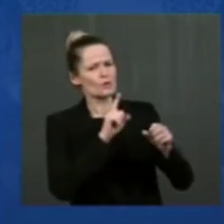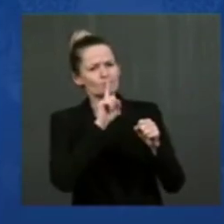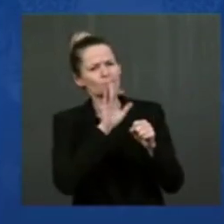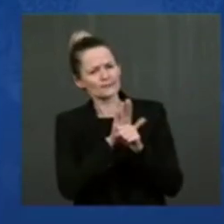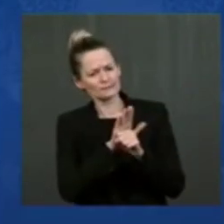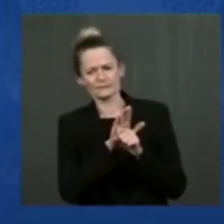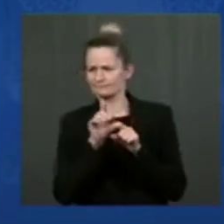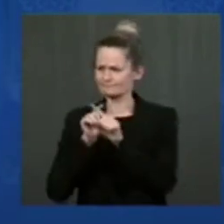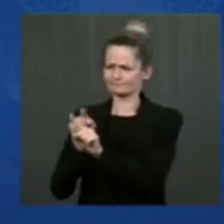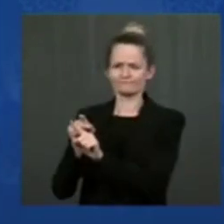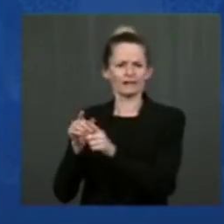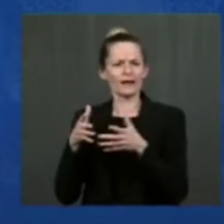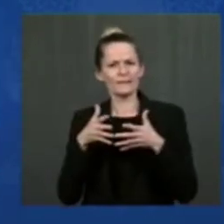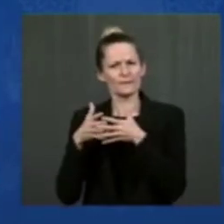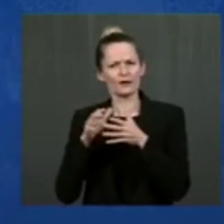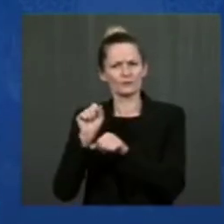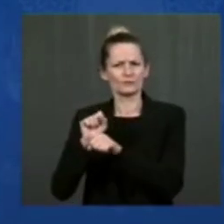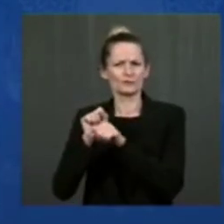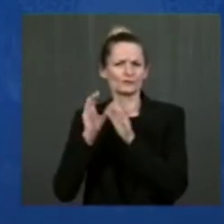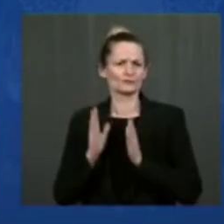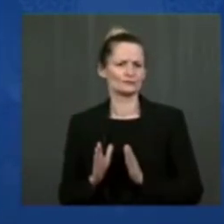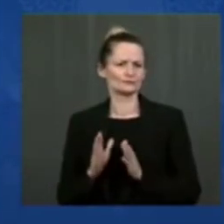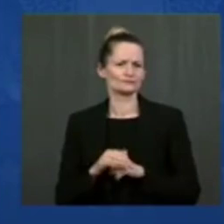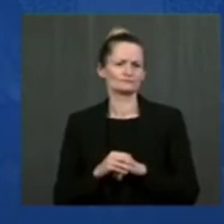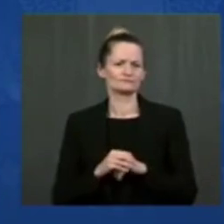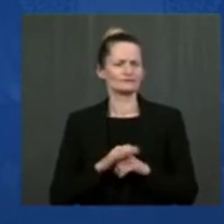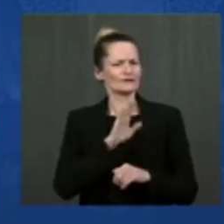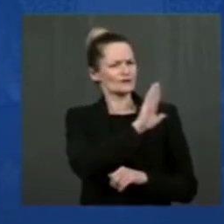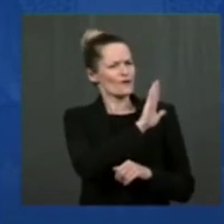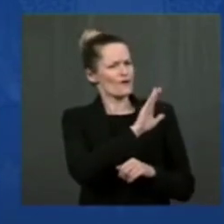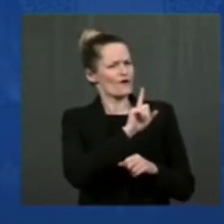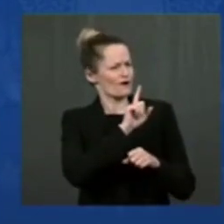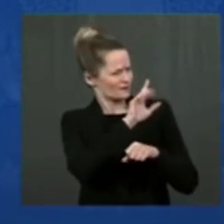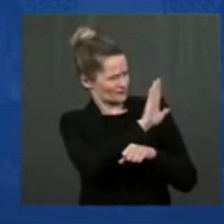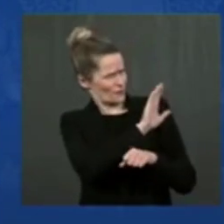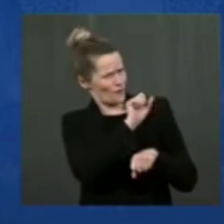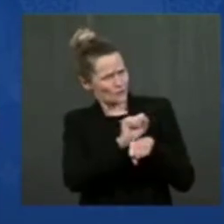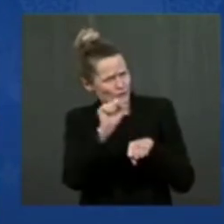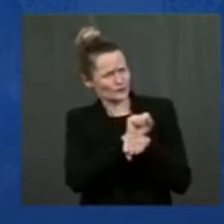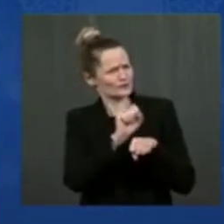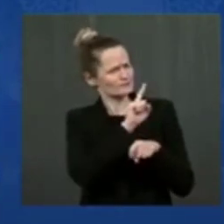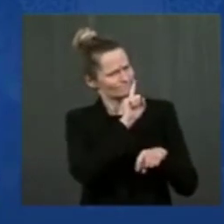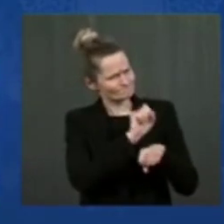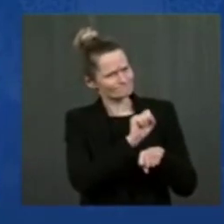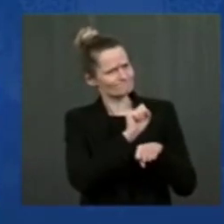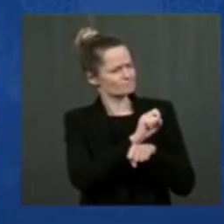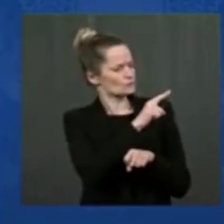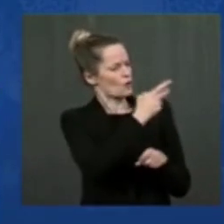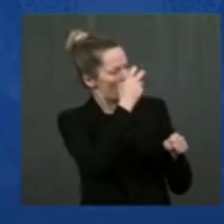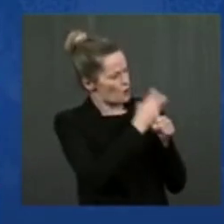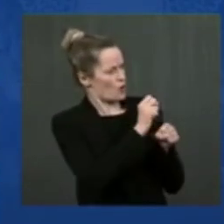you certainly truly are the working person's president. So thank you, Mr. President.